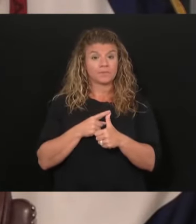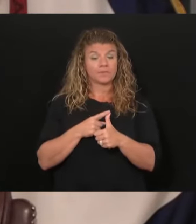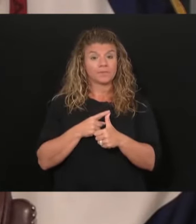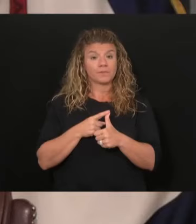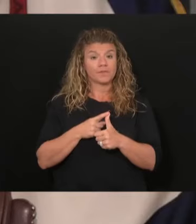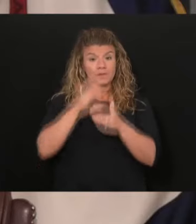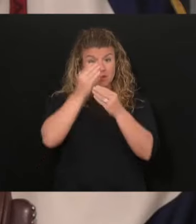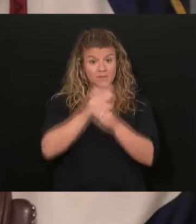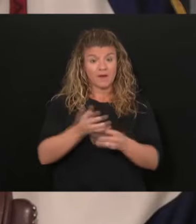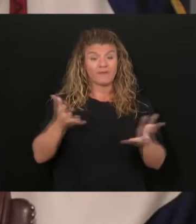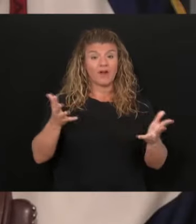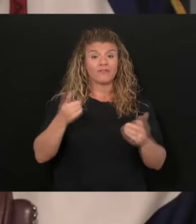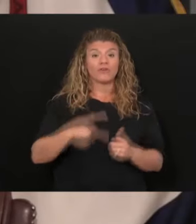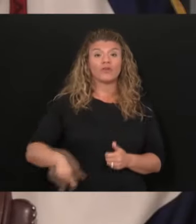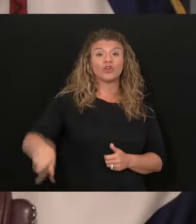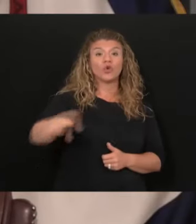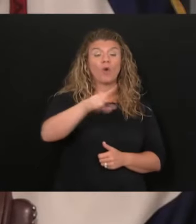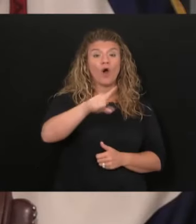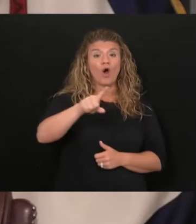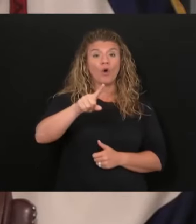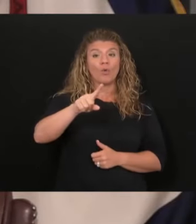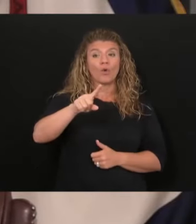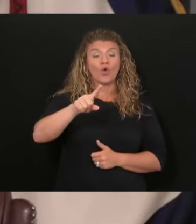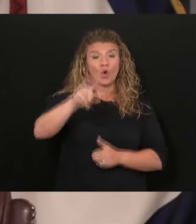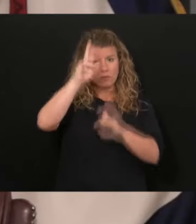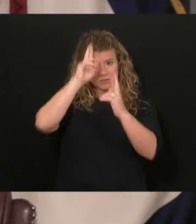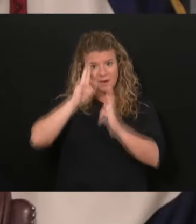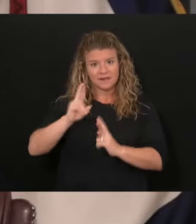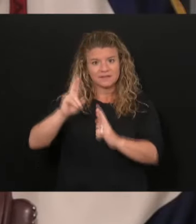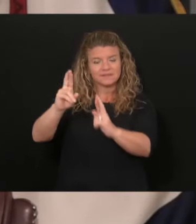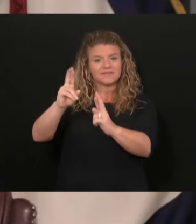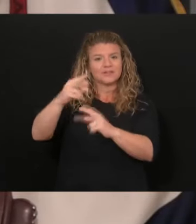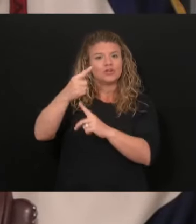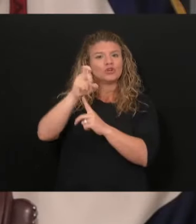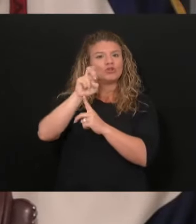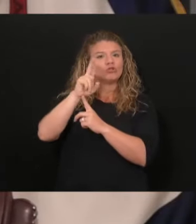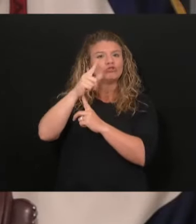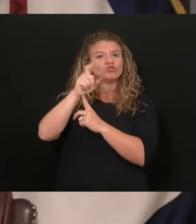paying proper respect to Mr. George Floyd and